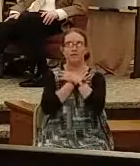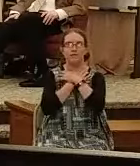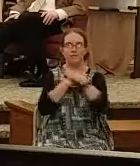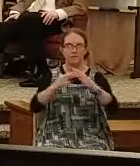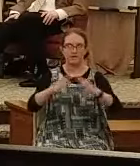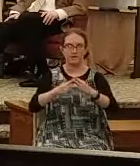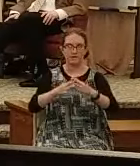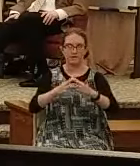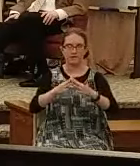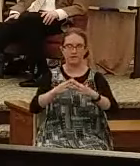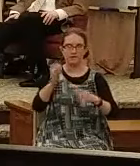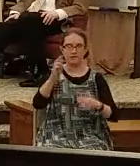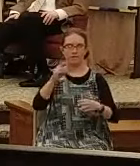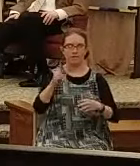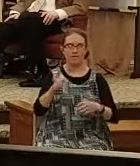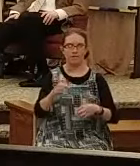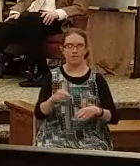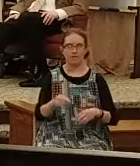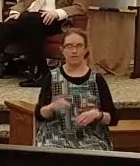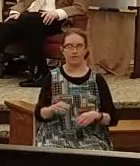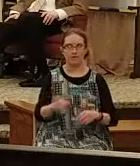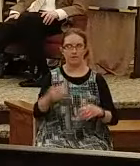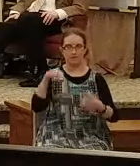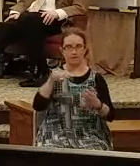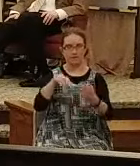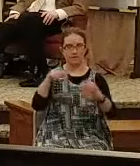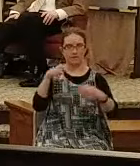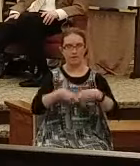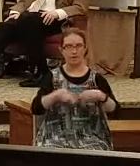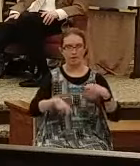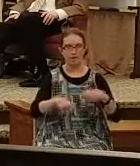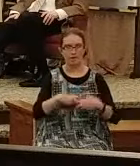protected the vital organs from being compromised during battle.